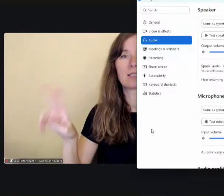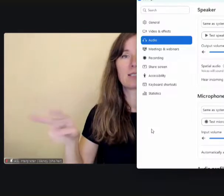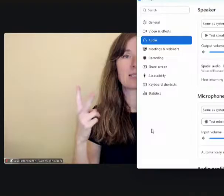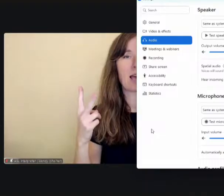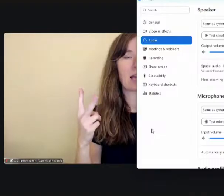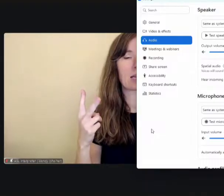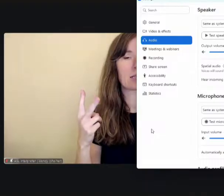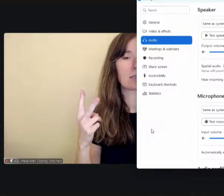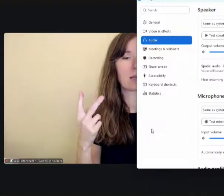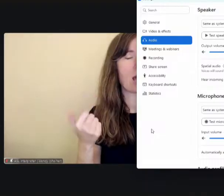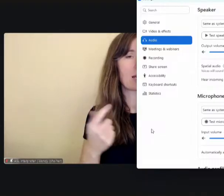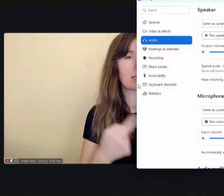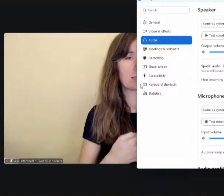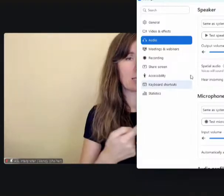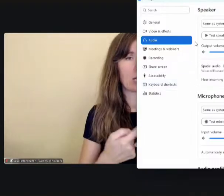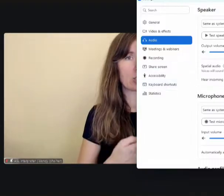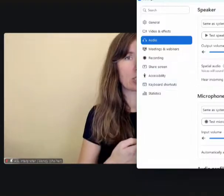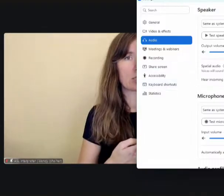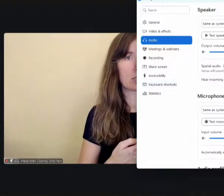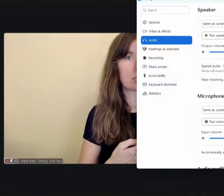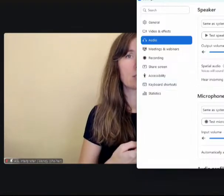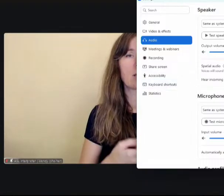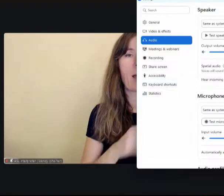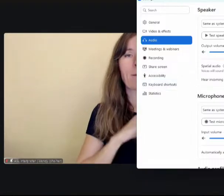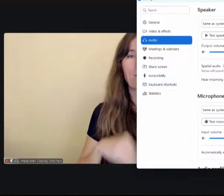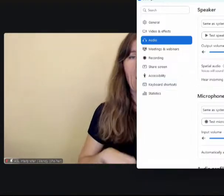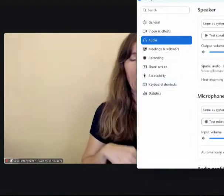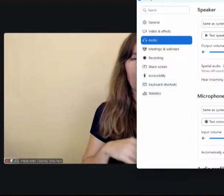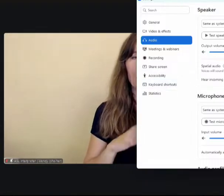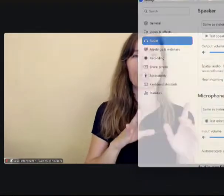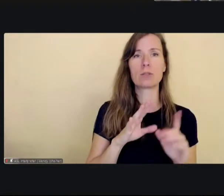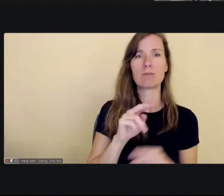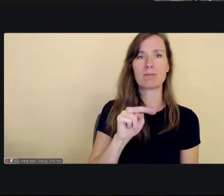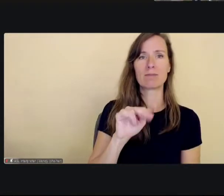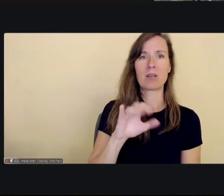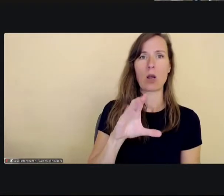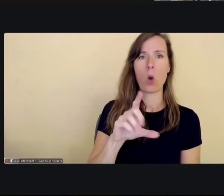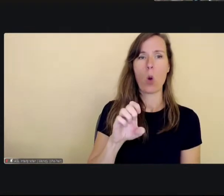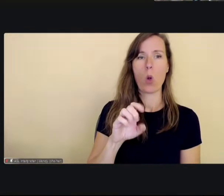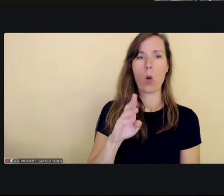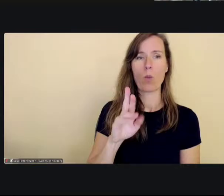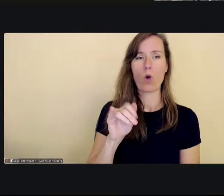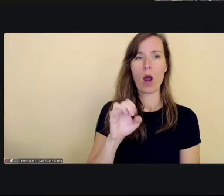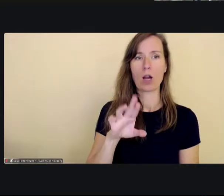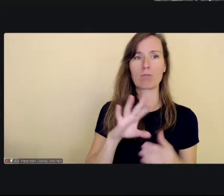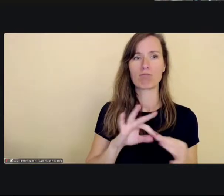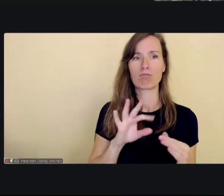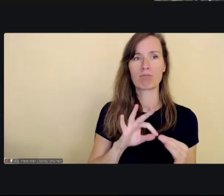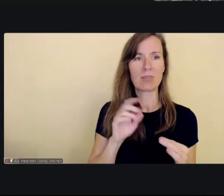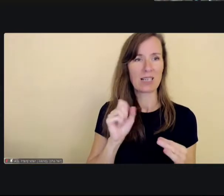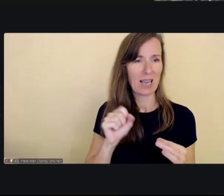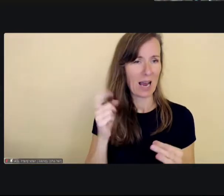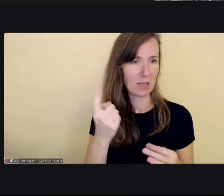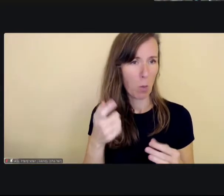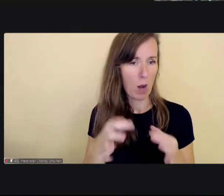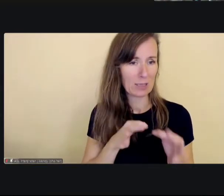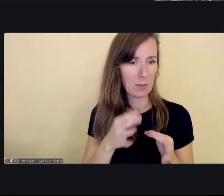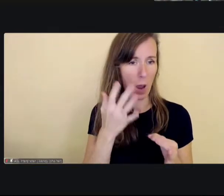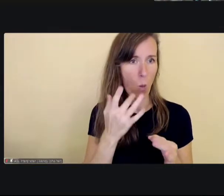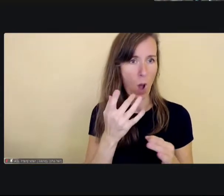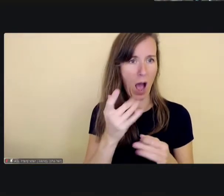Mayor? Yes, go ahead. I was just wondering if someone could explain why we're pulling those minutes out and putting them on the agenda separately.